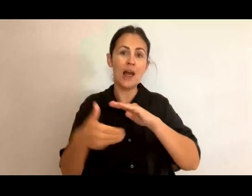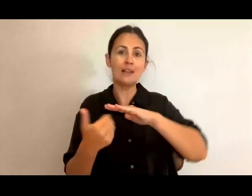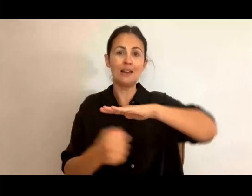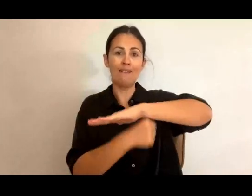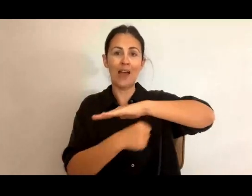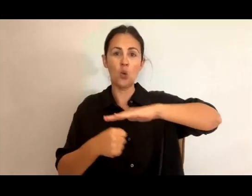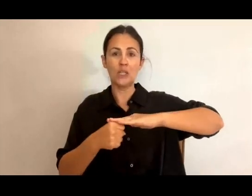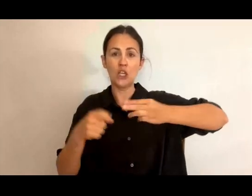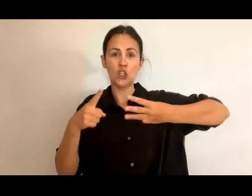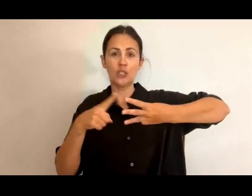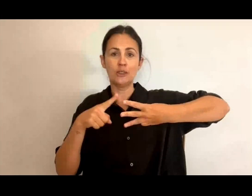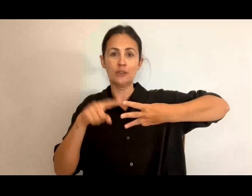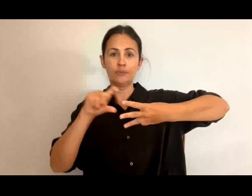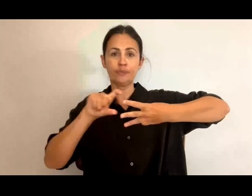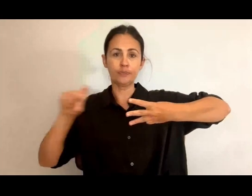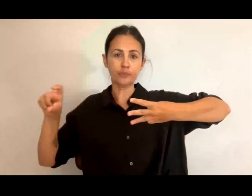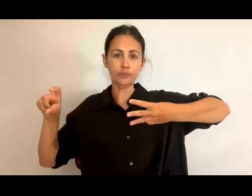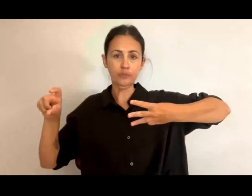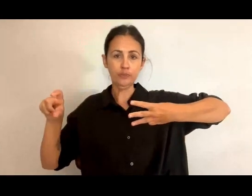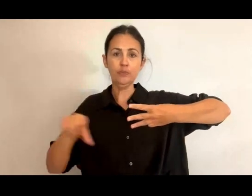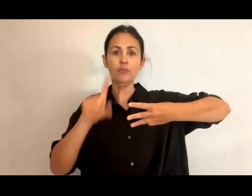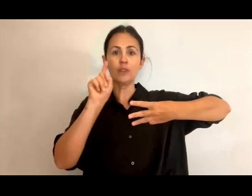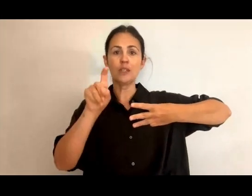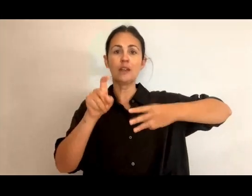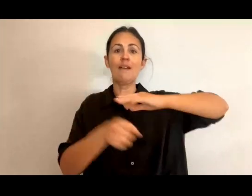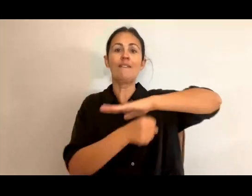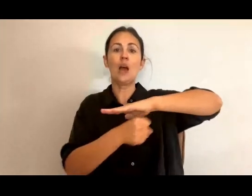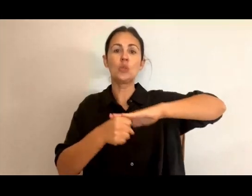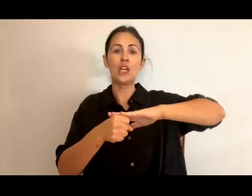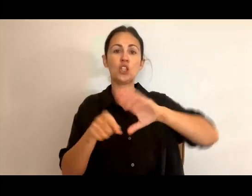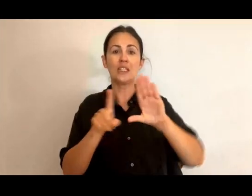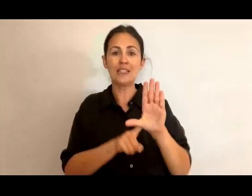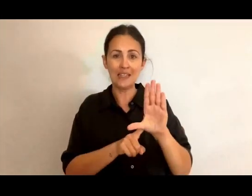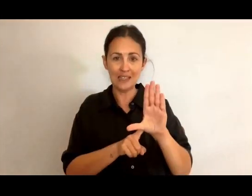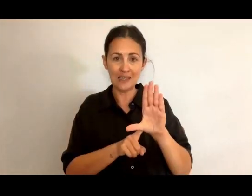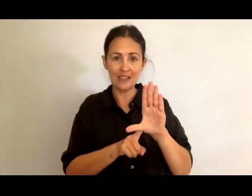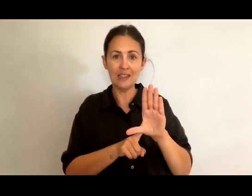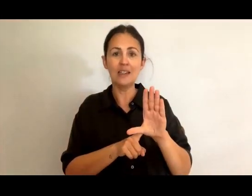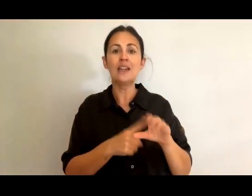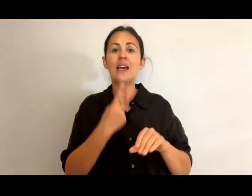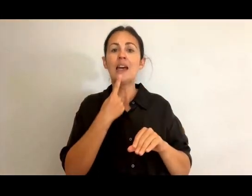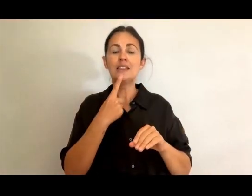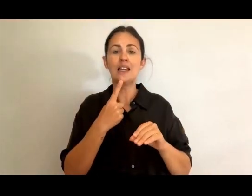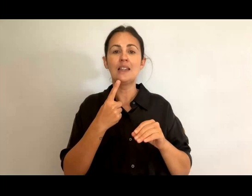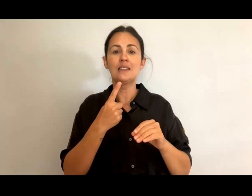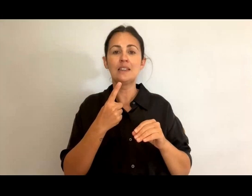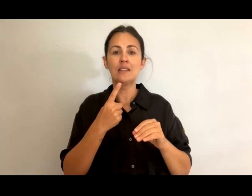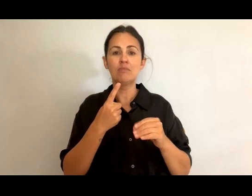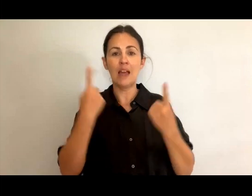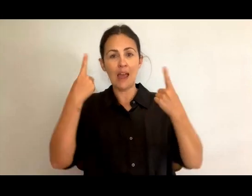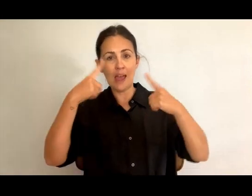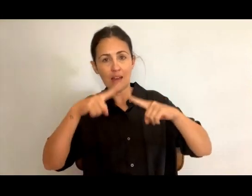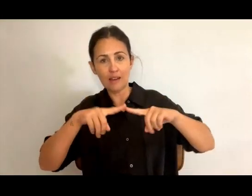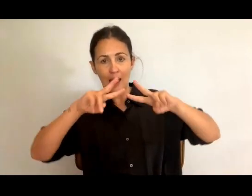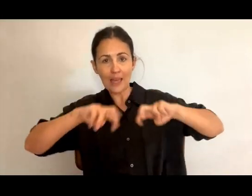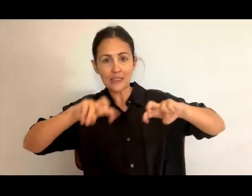in the foundation year. You could see that explore why and how the arts are important for people and communities. And if you wanted some